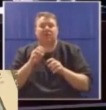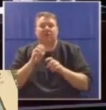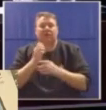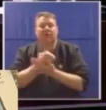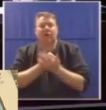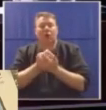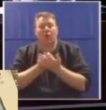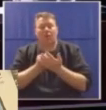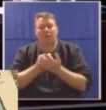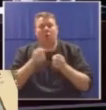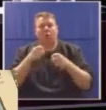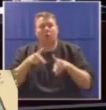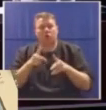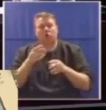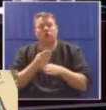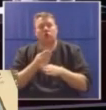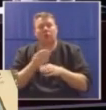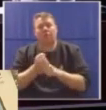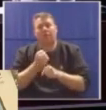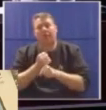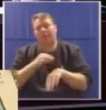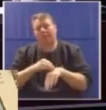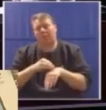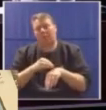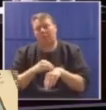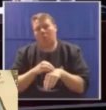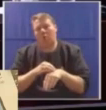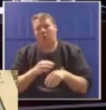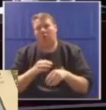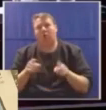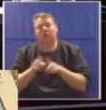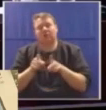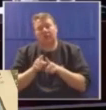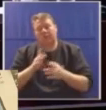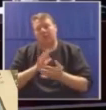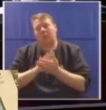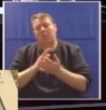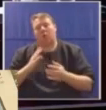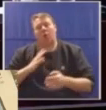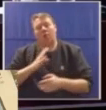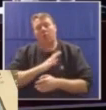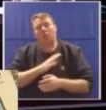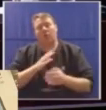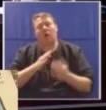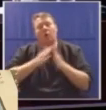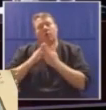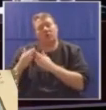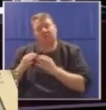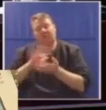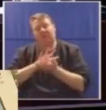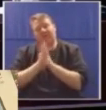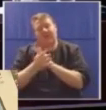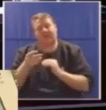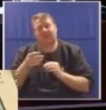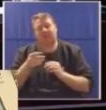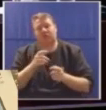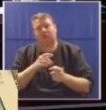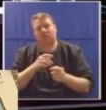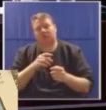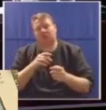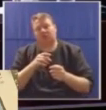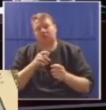jobs for workers and communities affected by the transition. Now, a number of